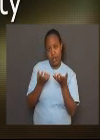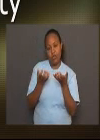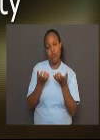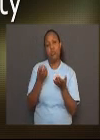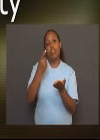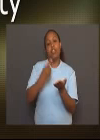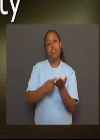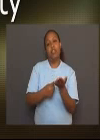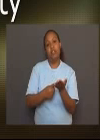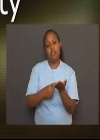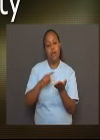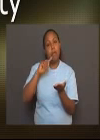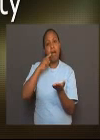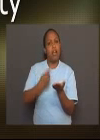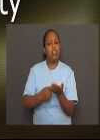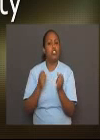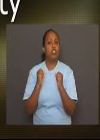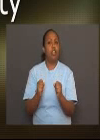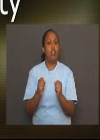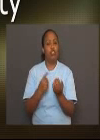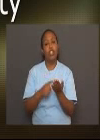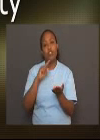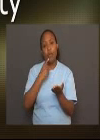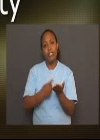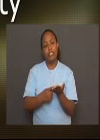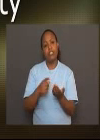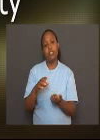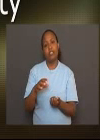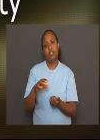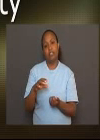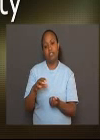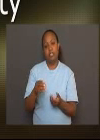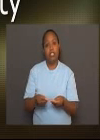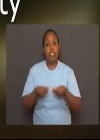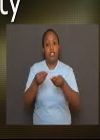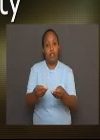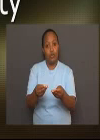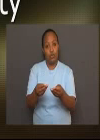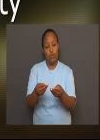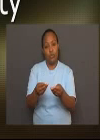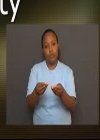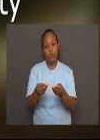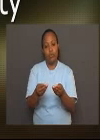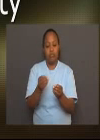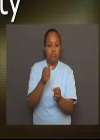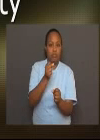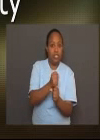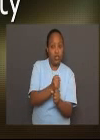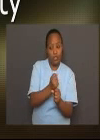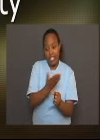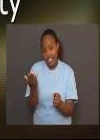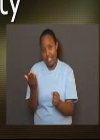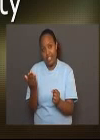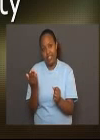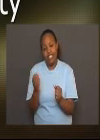verify the quality of the information you are given based on whether or not you are able